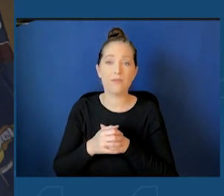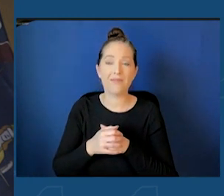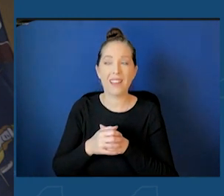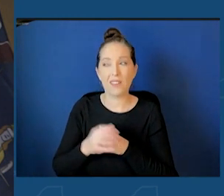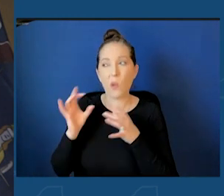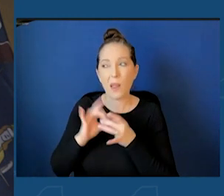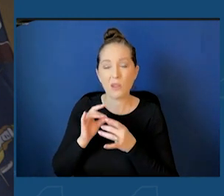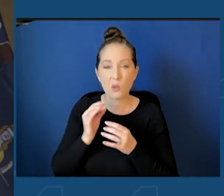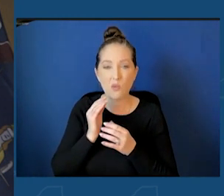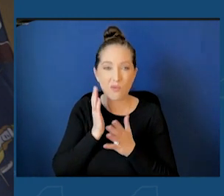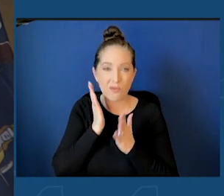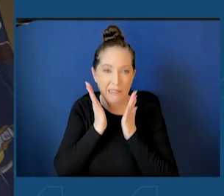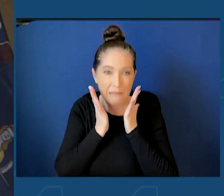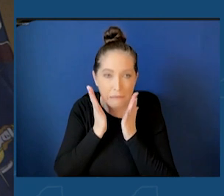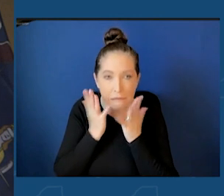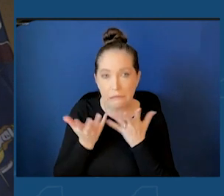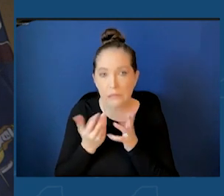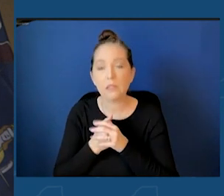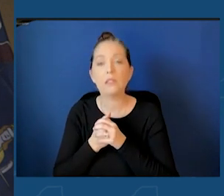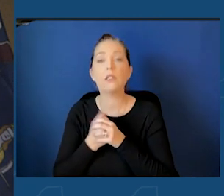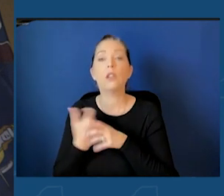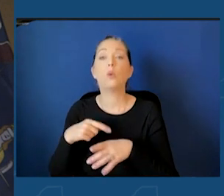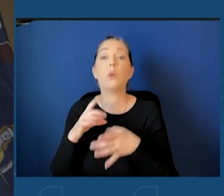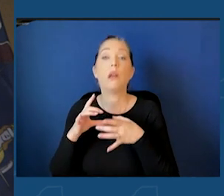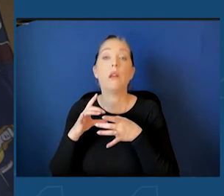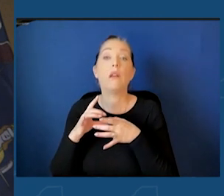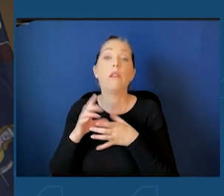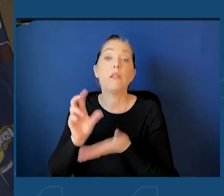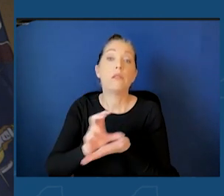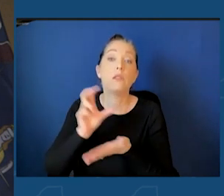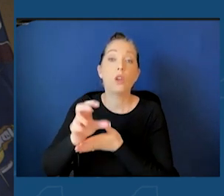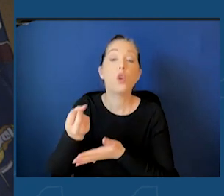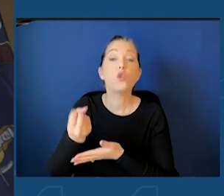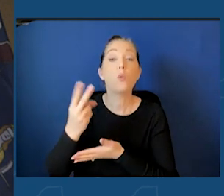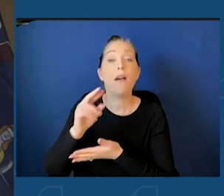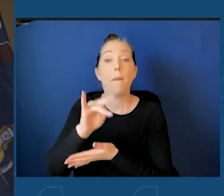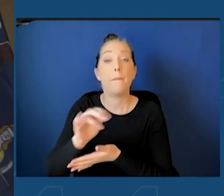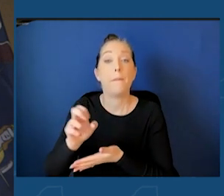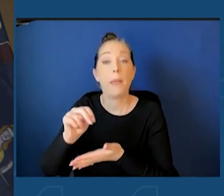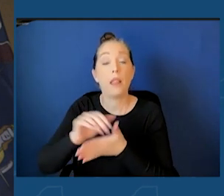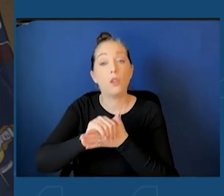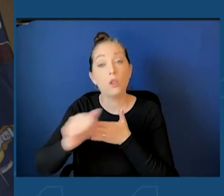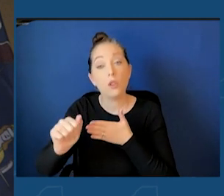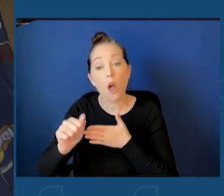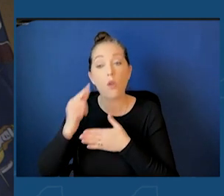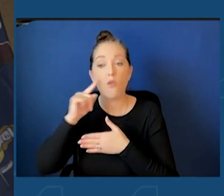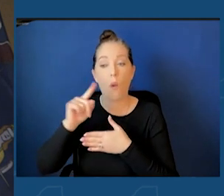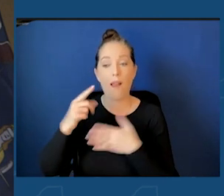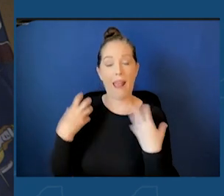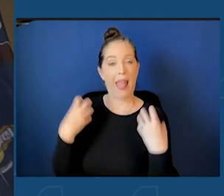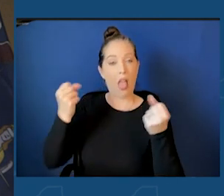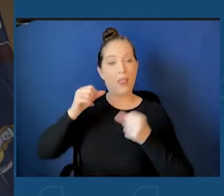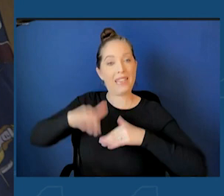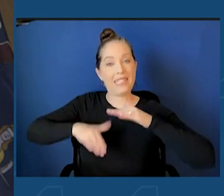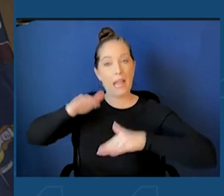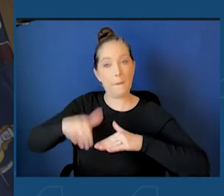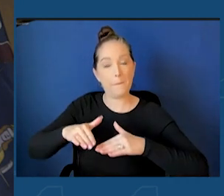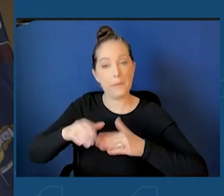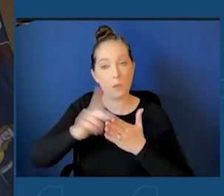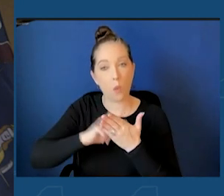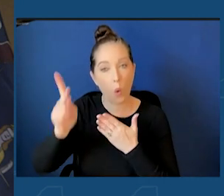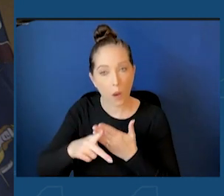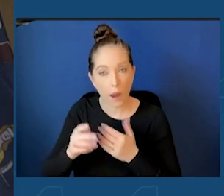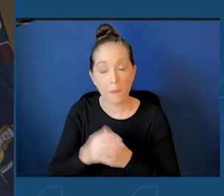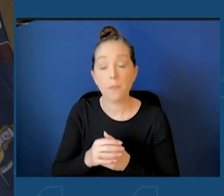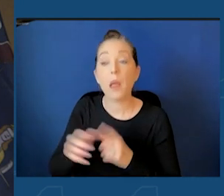investing money there. We're investing $12 million in a Healthy Steps program promoting early childhood development, as well as at-home crisis intervention